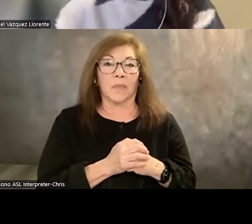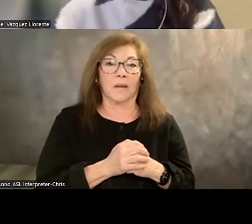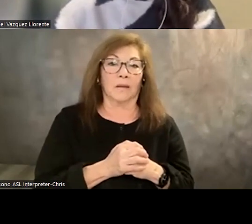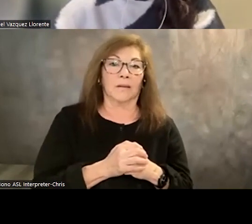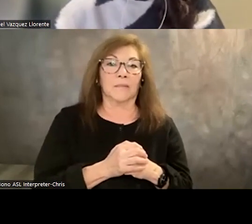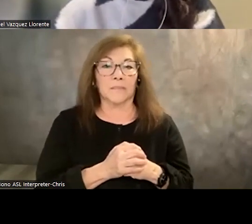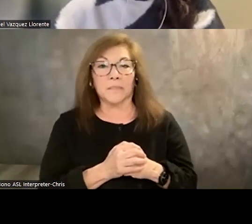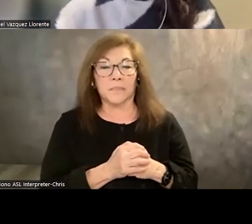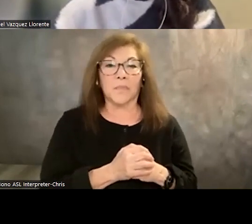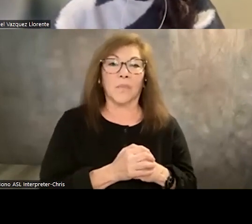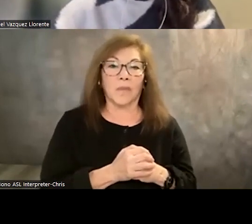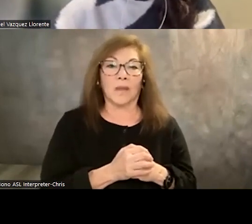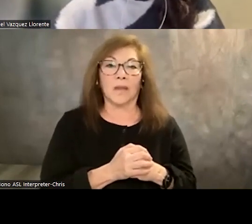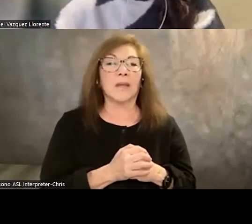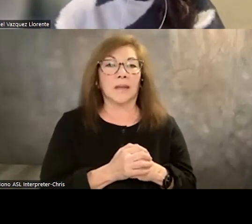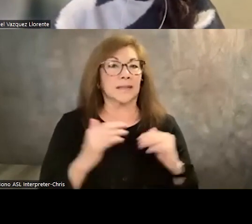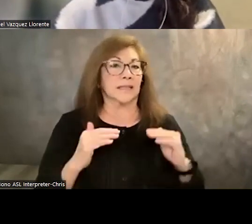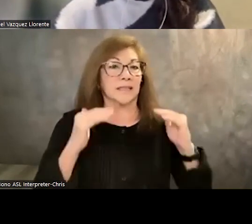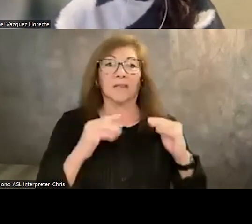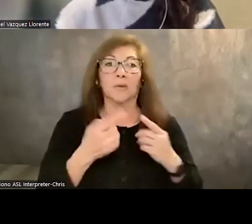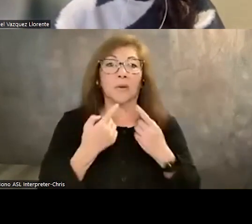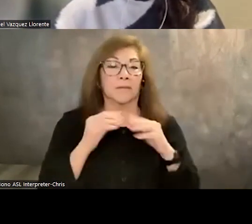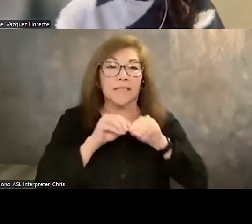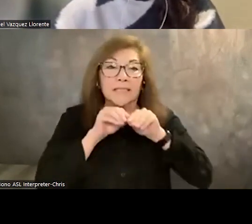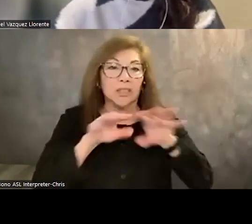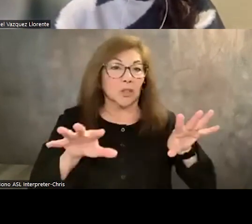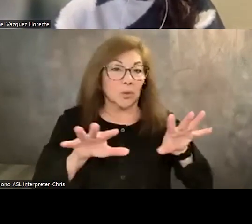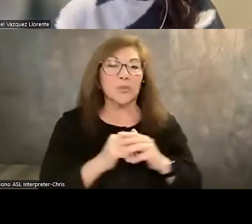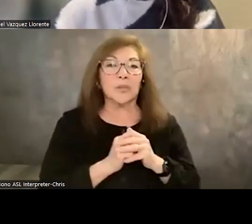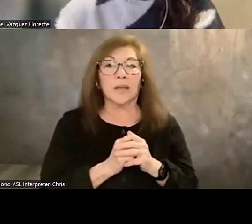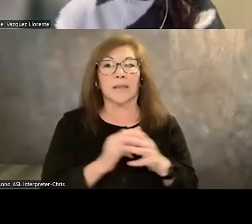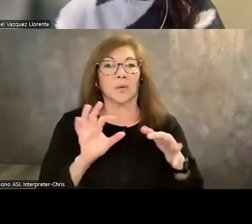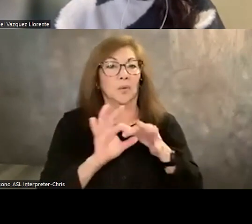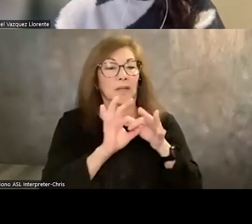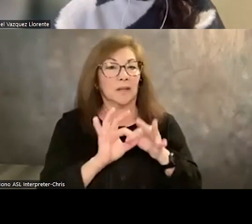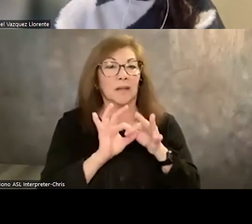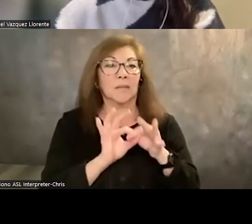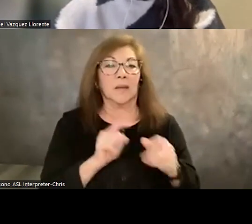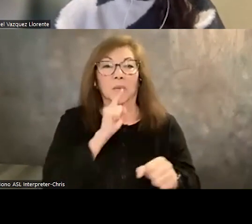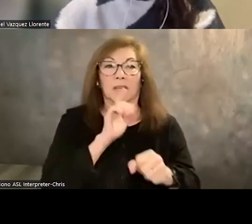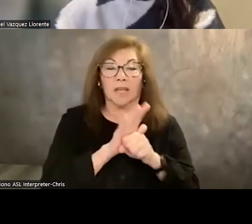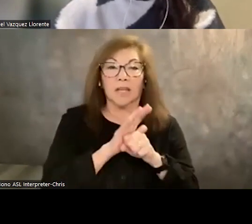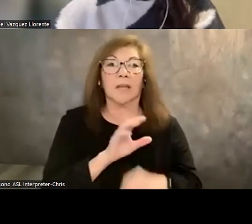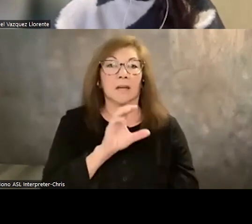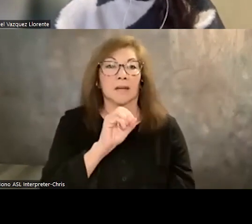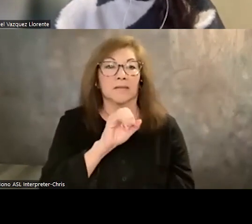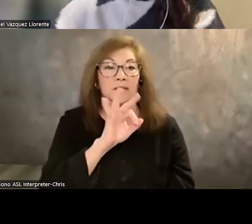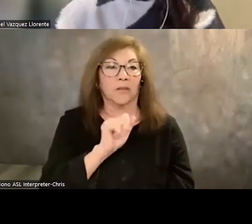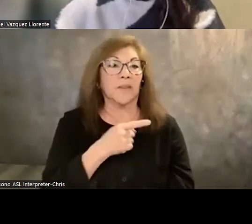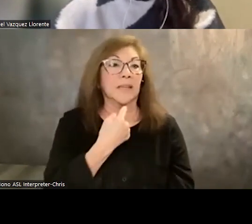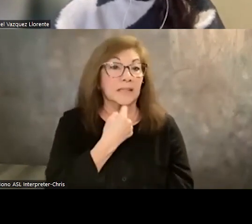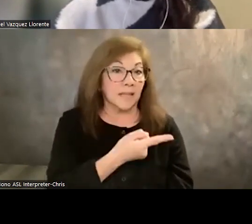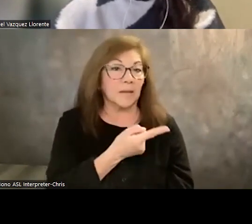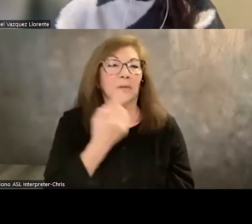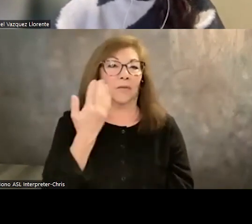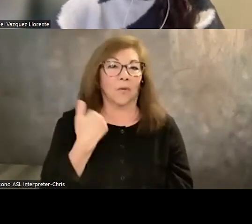And it's this level of disclosure, you know, really ties in with the consent, as Sophie has mentioned. You know, it